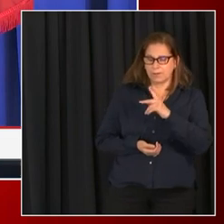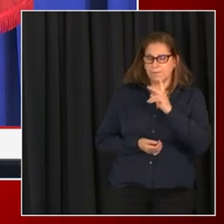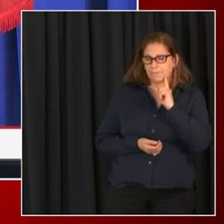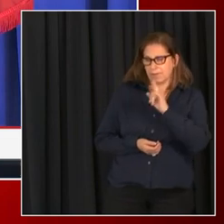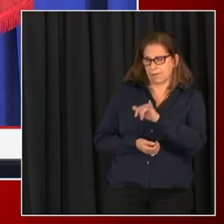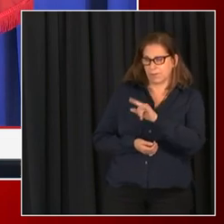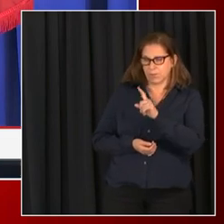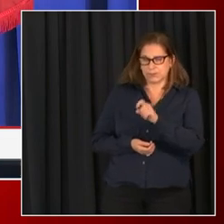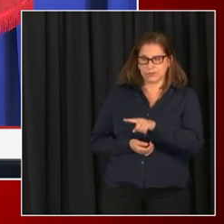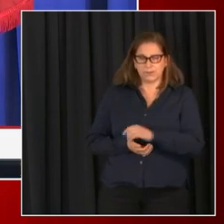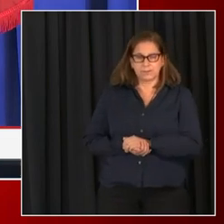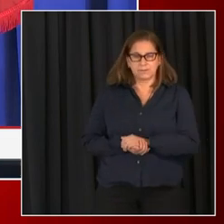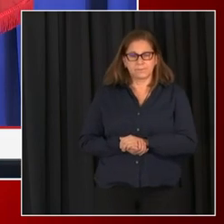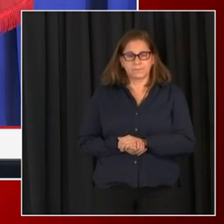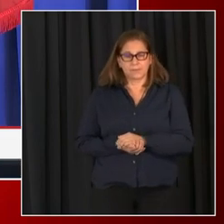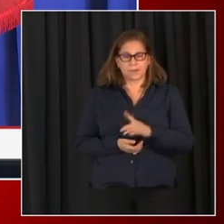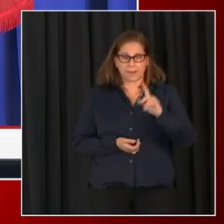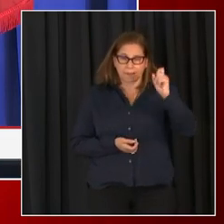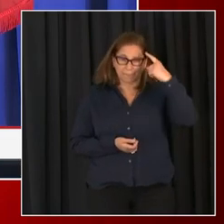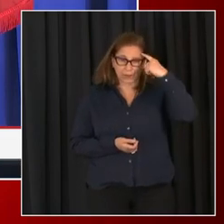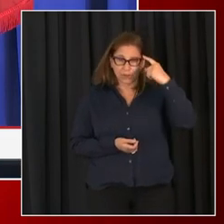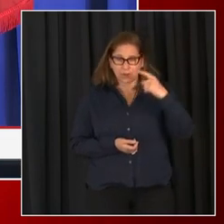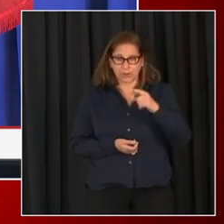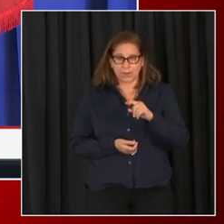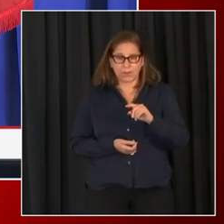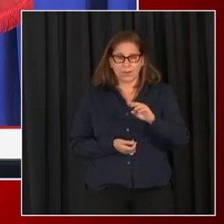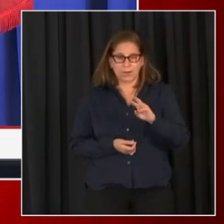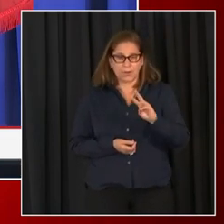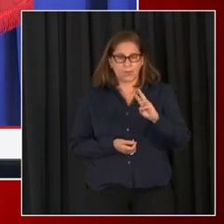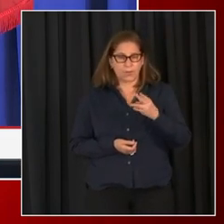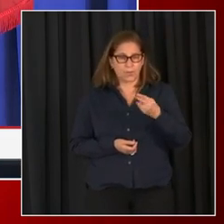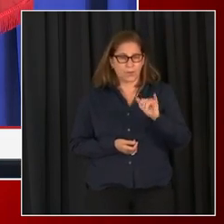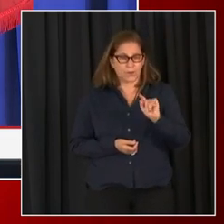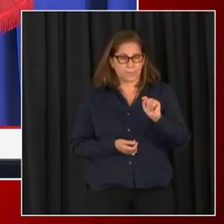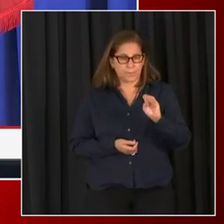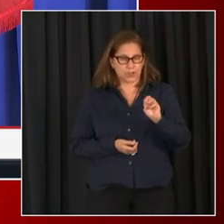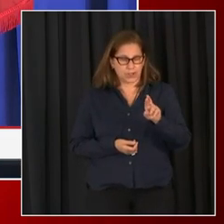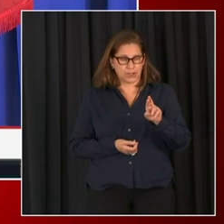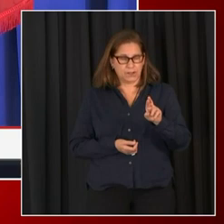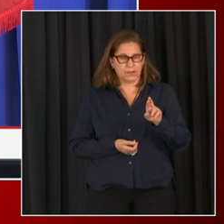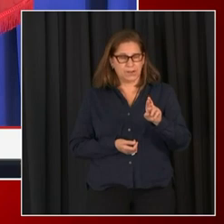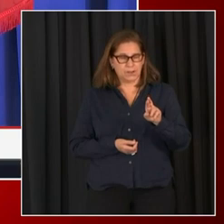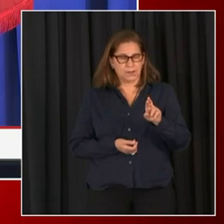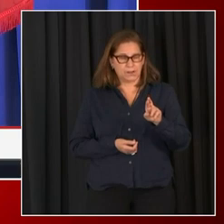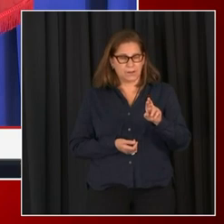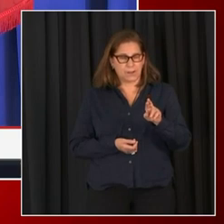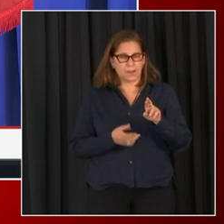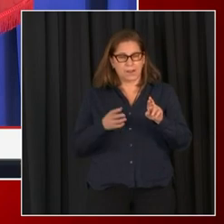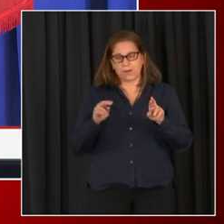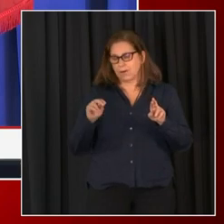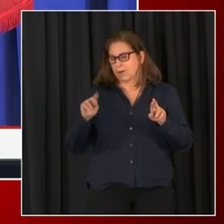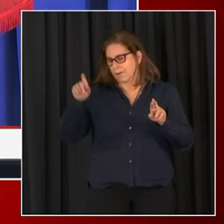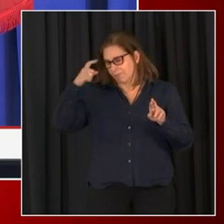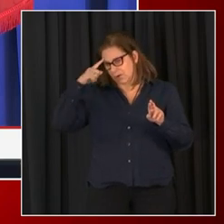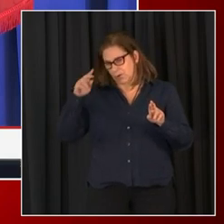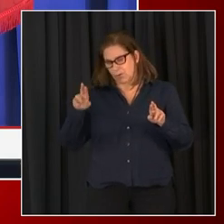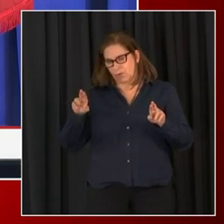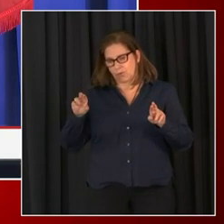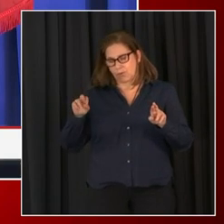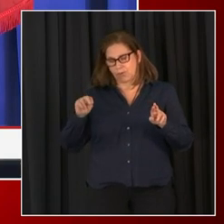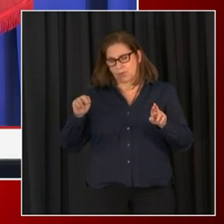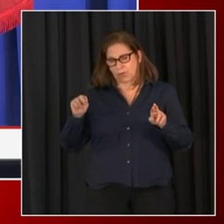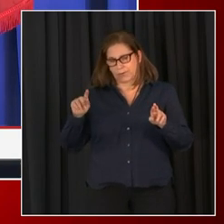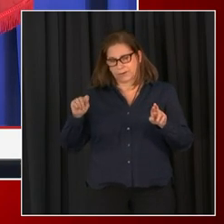Governor Whitmer and Governor Northam that I feel very sorry that they're having